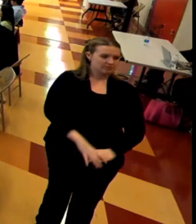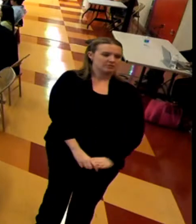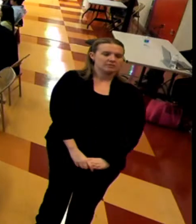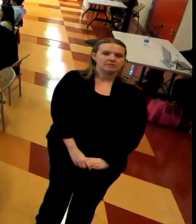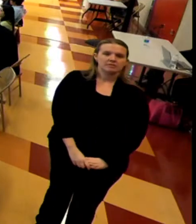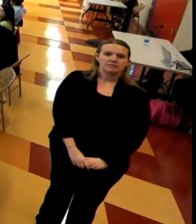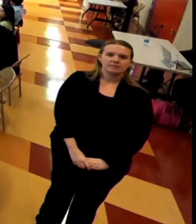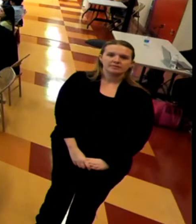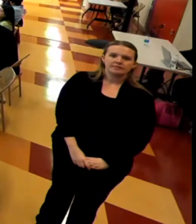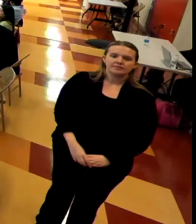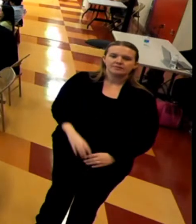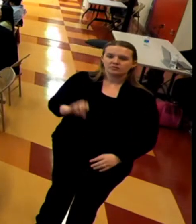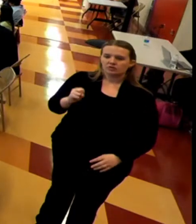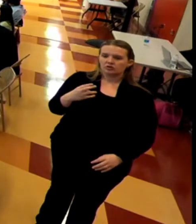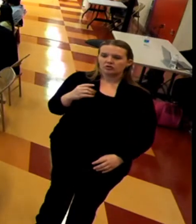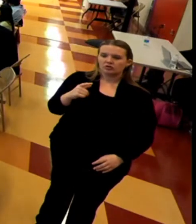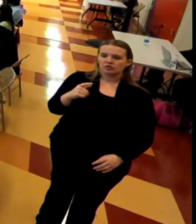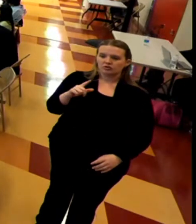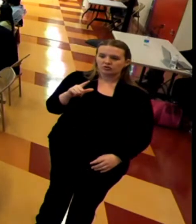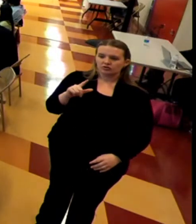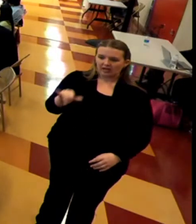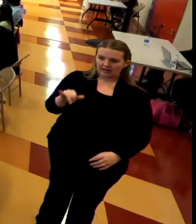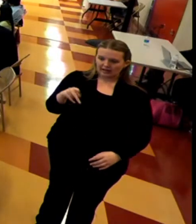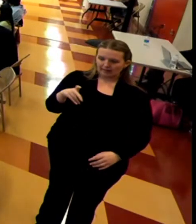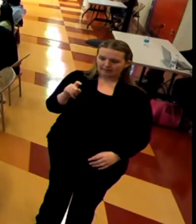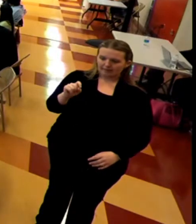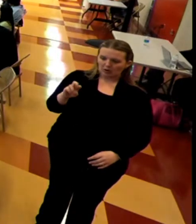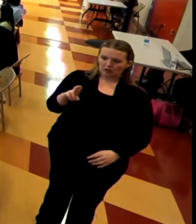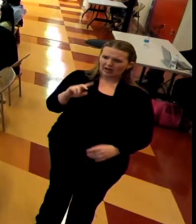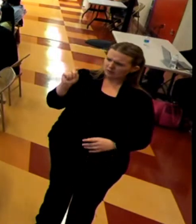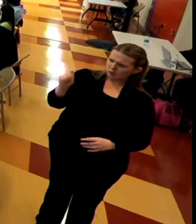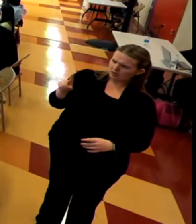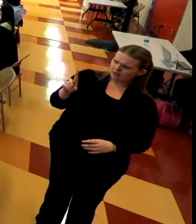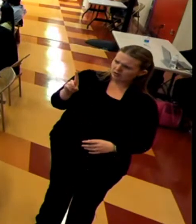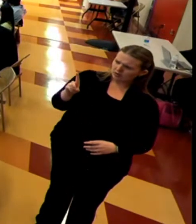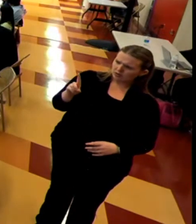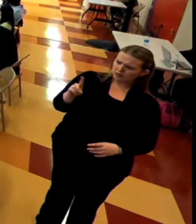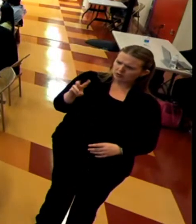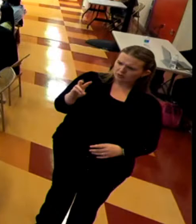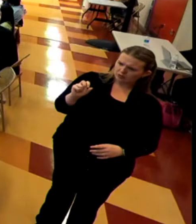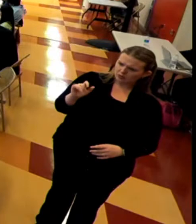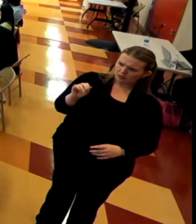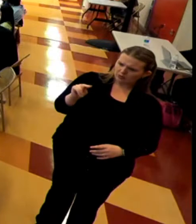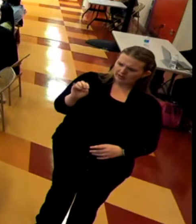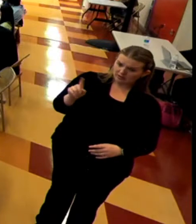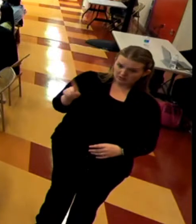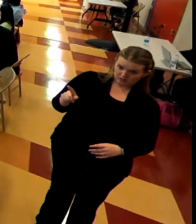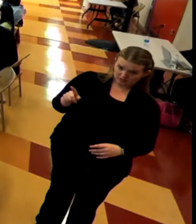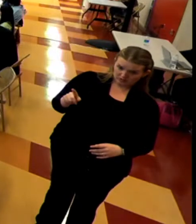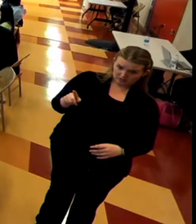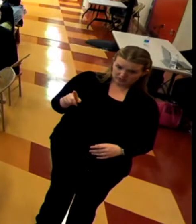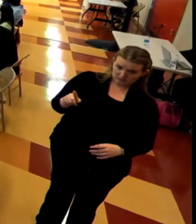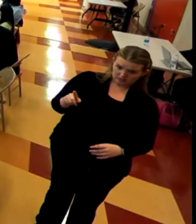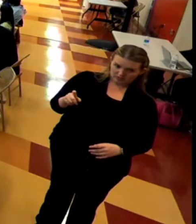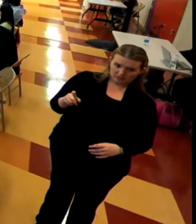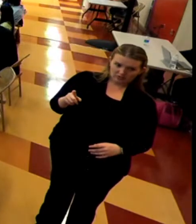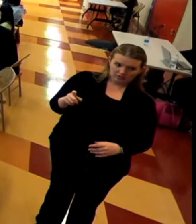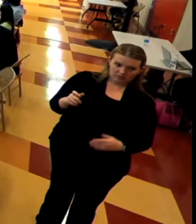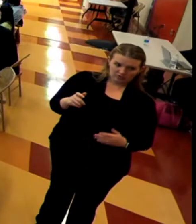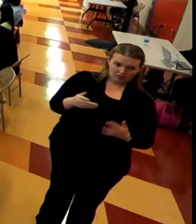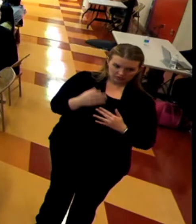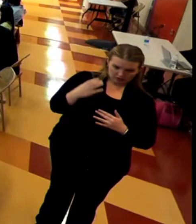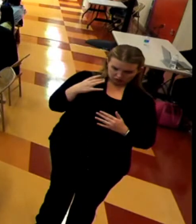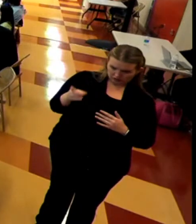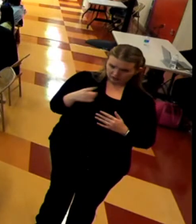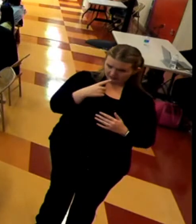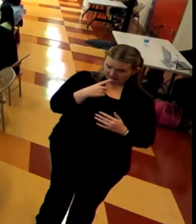So this is Shelley Potter. I have a question for you, Dwayne. You said that, well, through the chair,